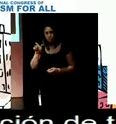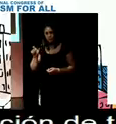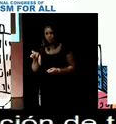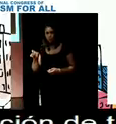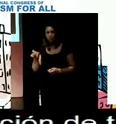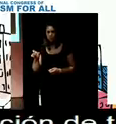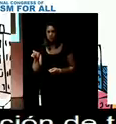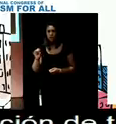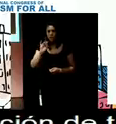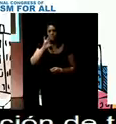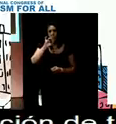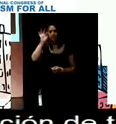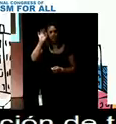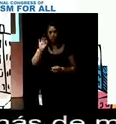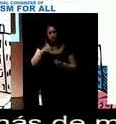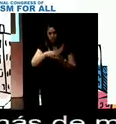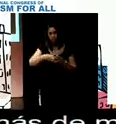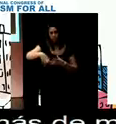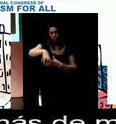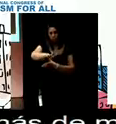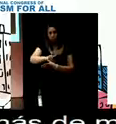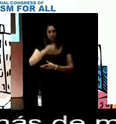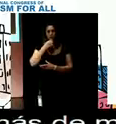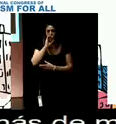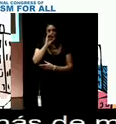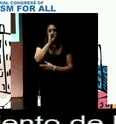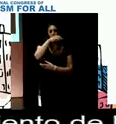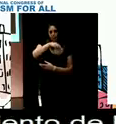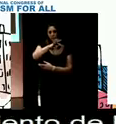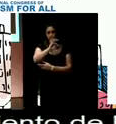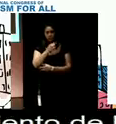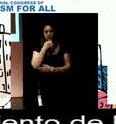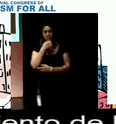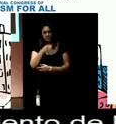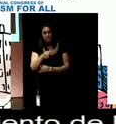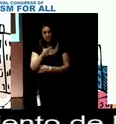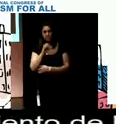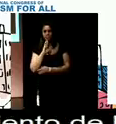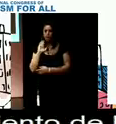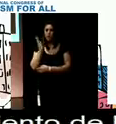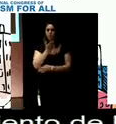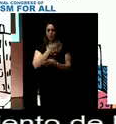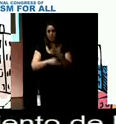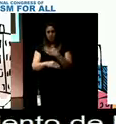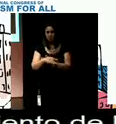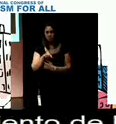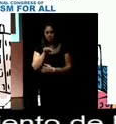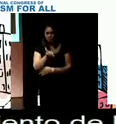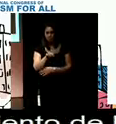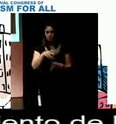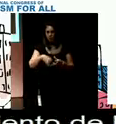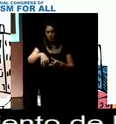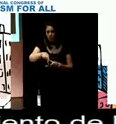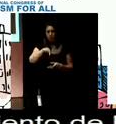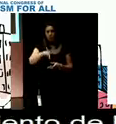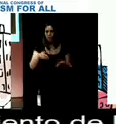Most of the 1 billion people of the world population, 15% of the world population that have some kind